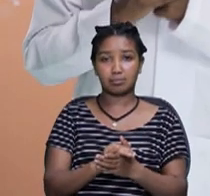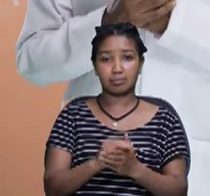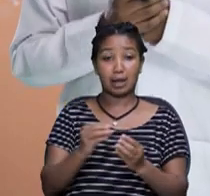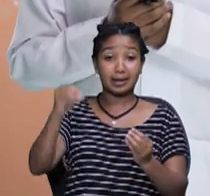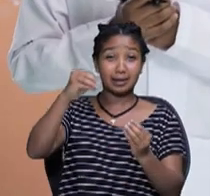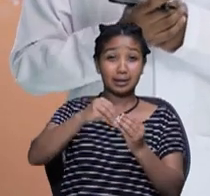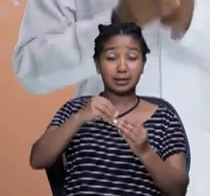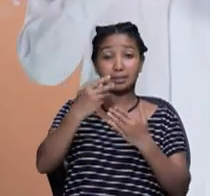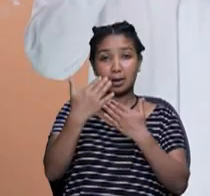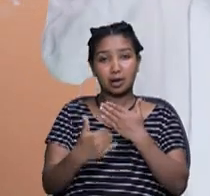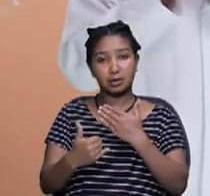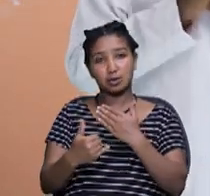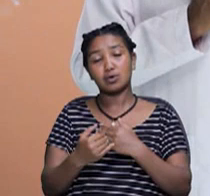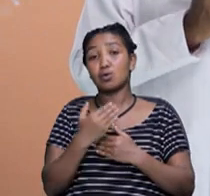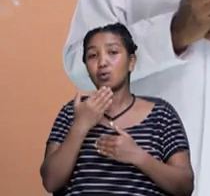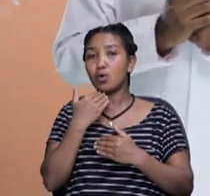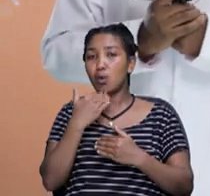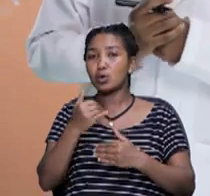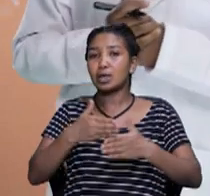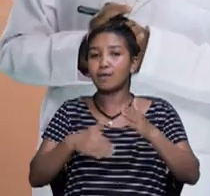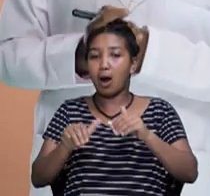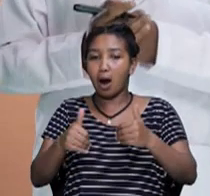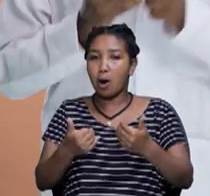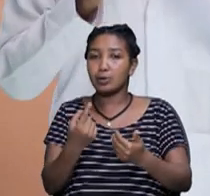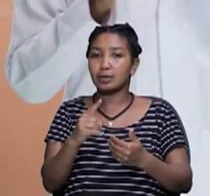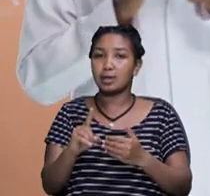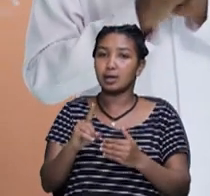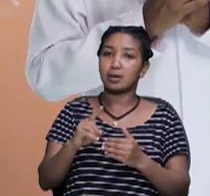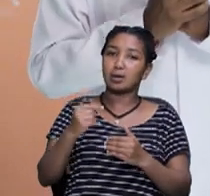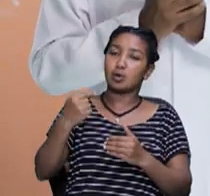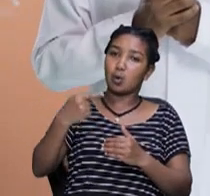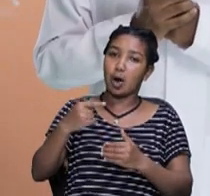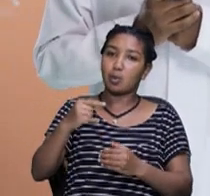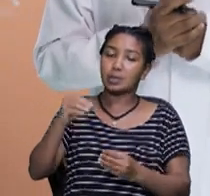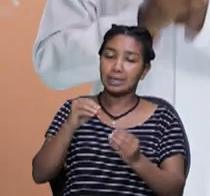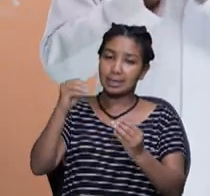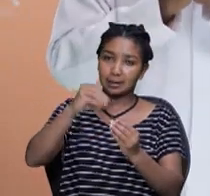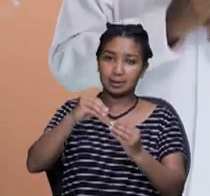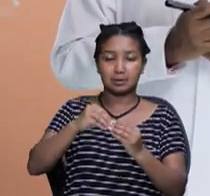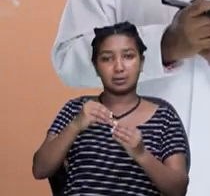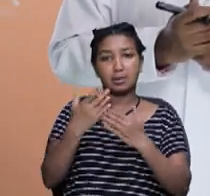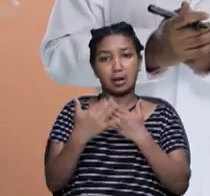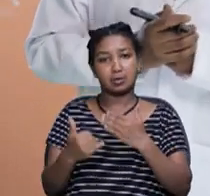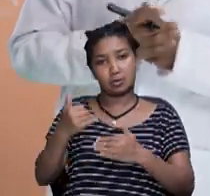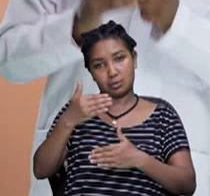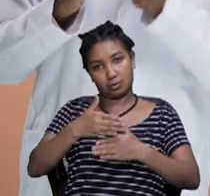increase blood glucose level. The question is how glucagon increase blood glucose